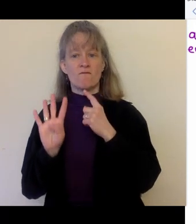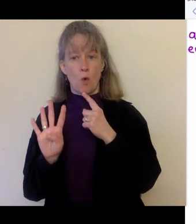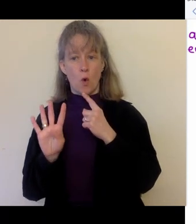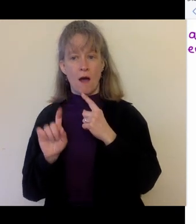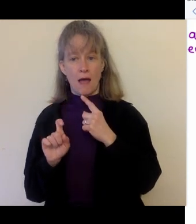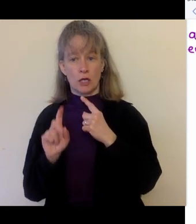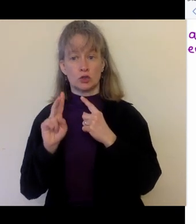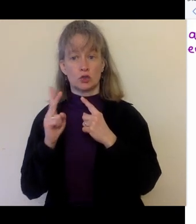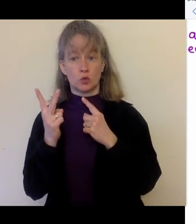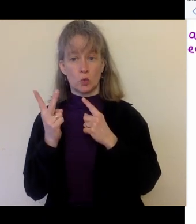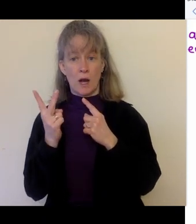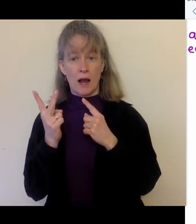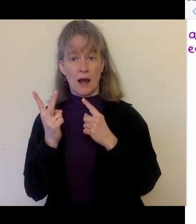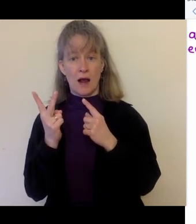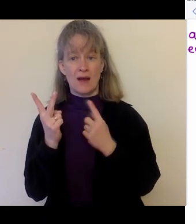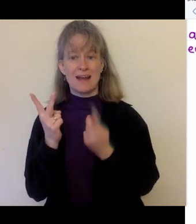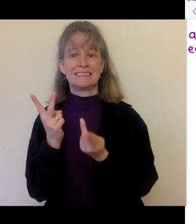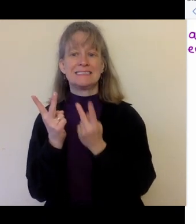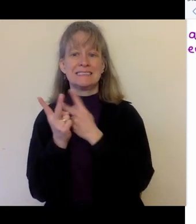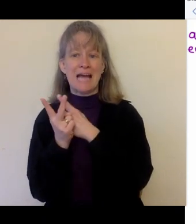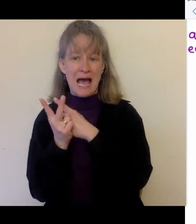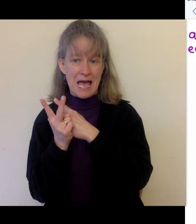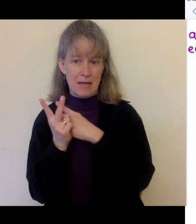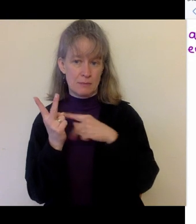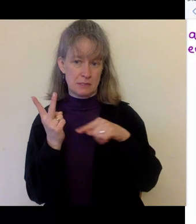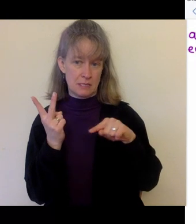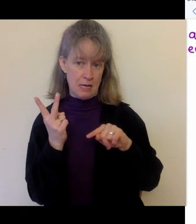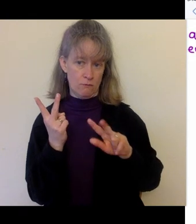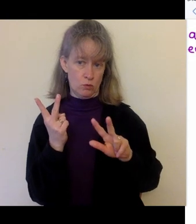squared times negative 3.